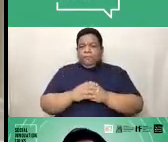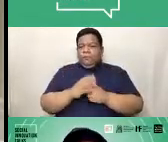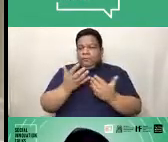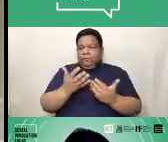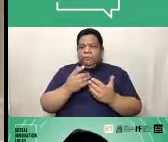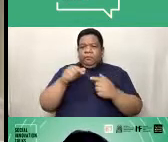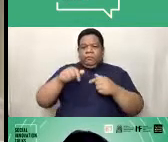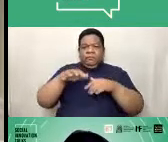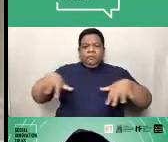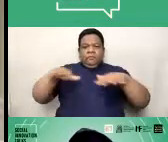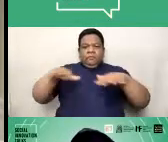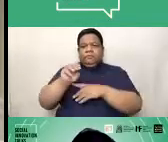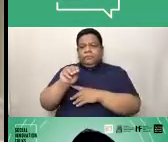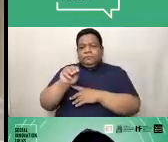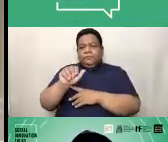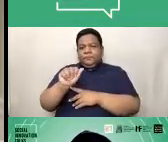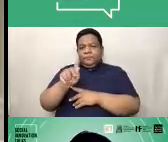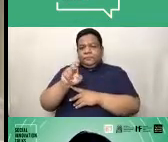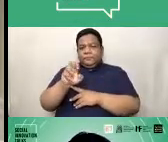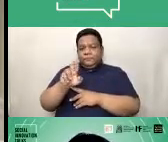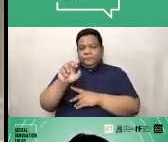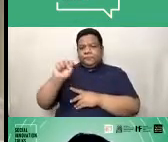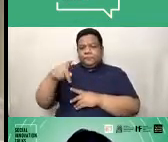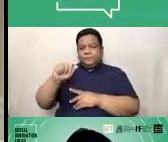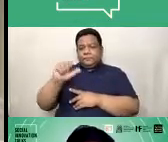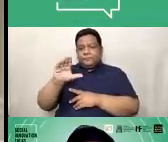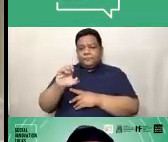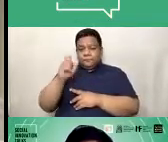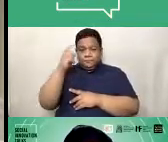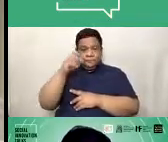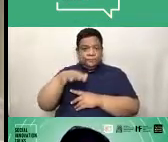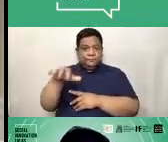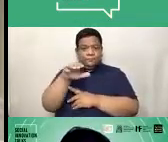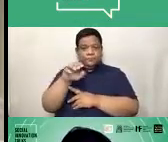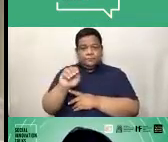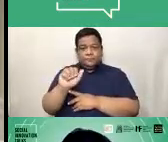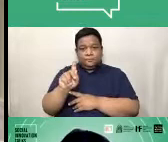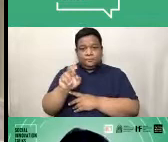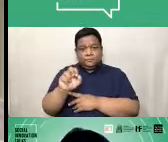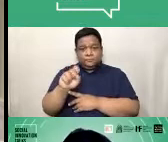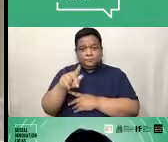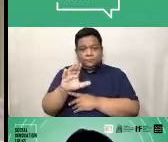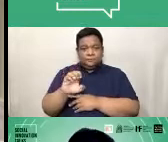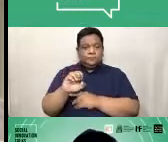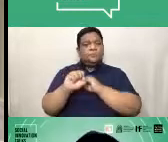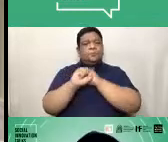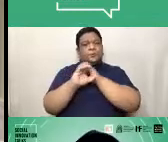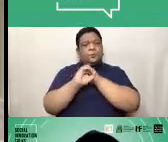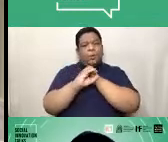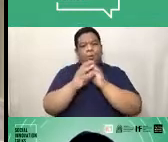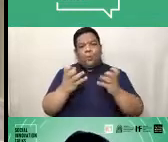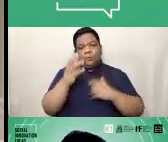the makerspace. So this concept is a space that promotes innovation, meaning similar